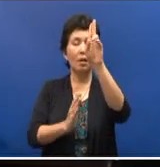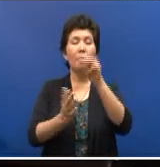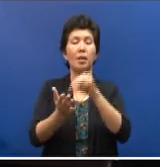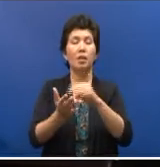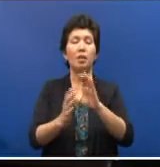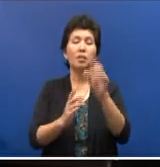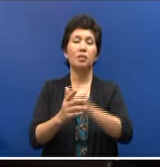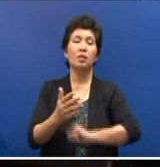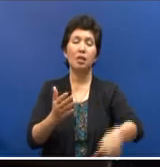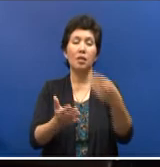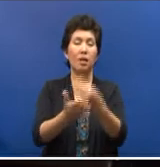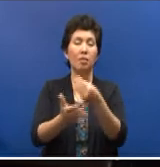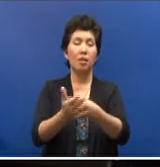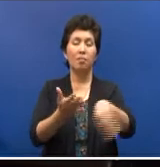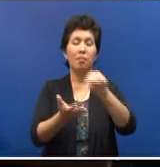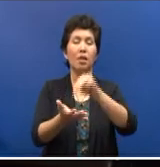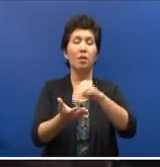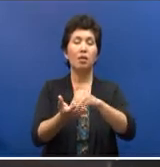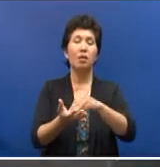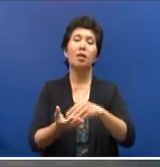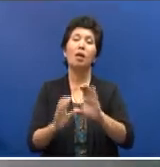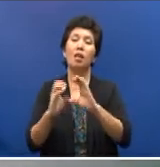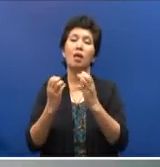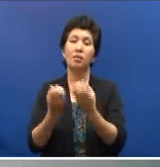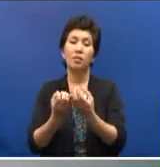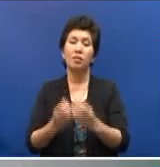and also the capitalist middle class.